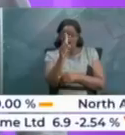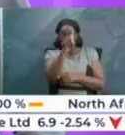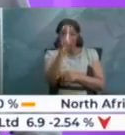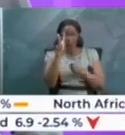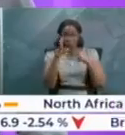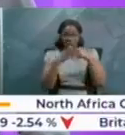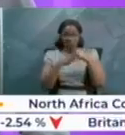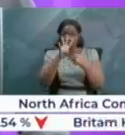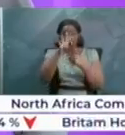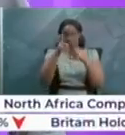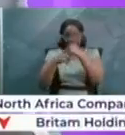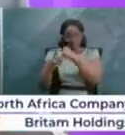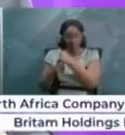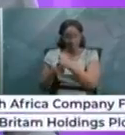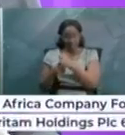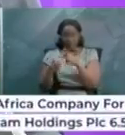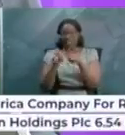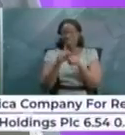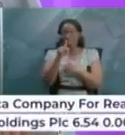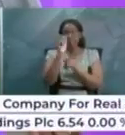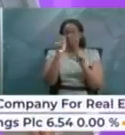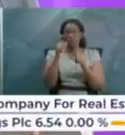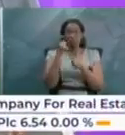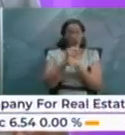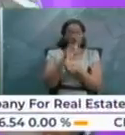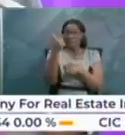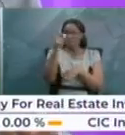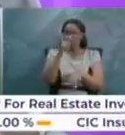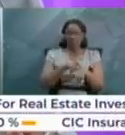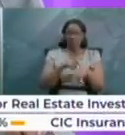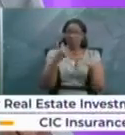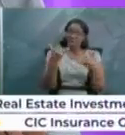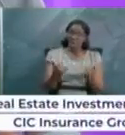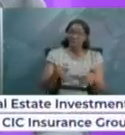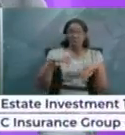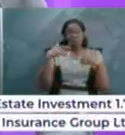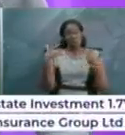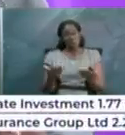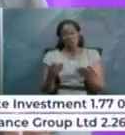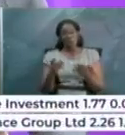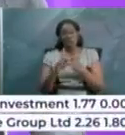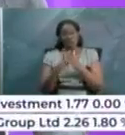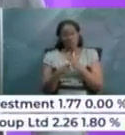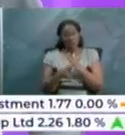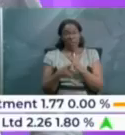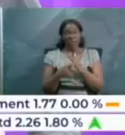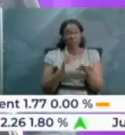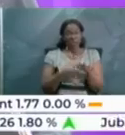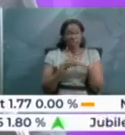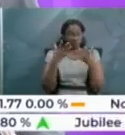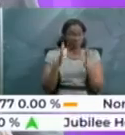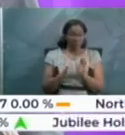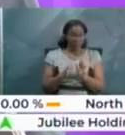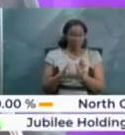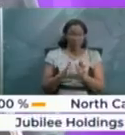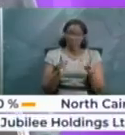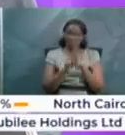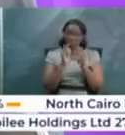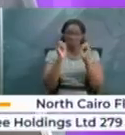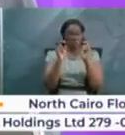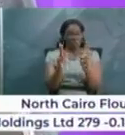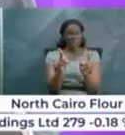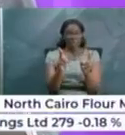129 466, and you can do that anytime, either now while we're still live, or you can do it later, which is also still